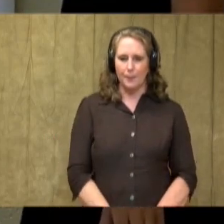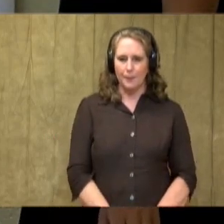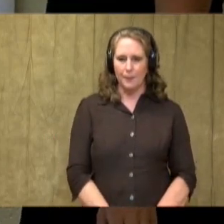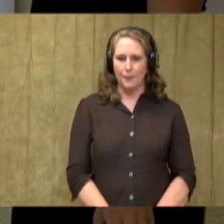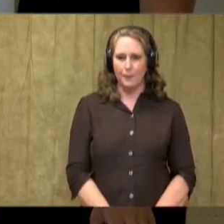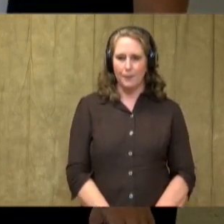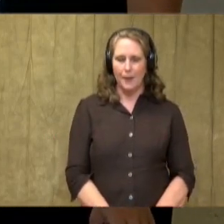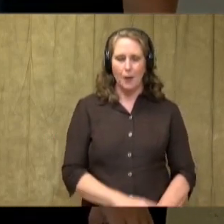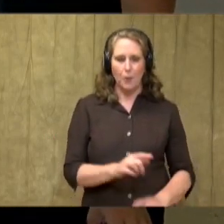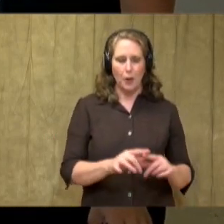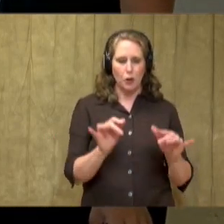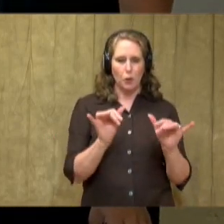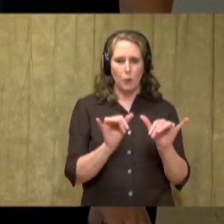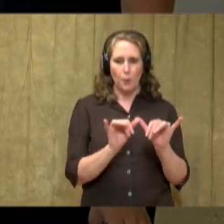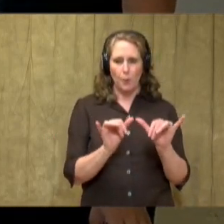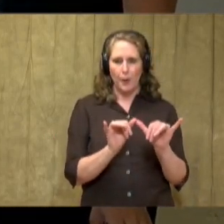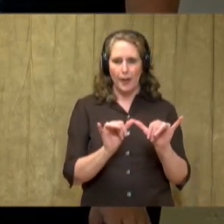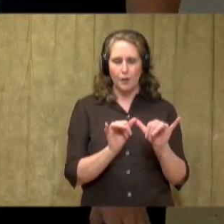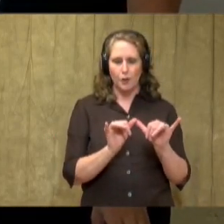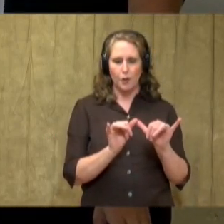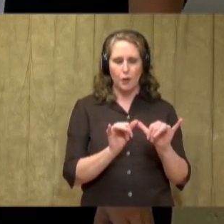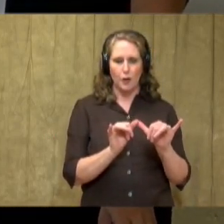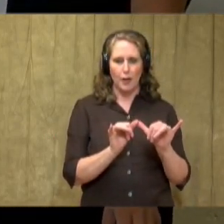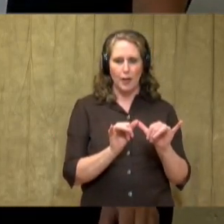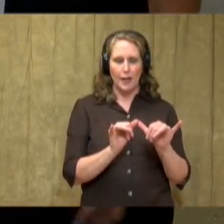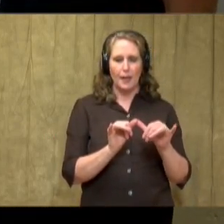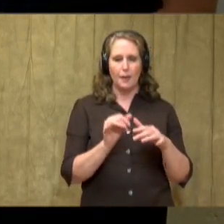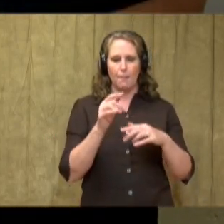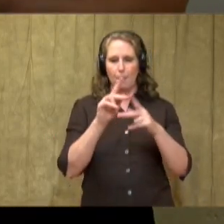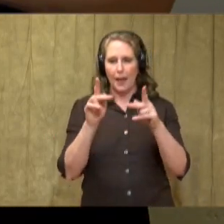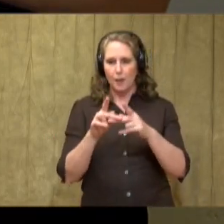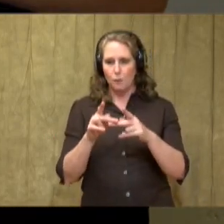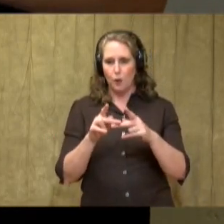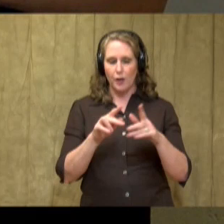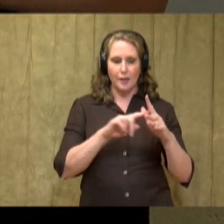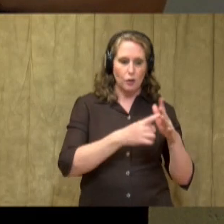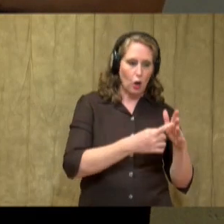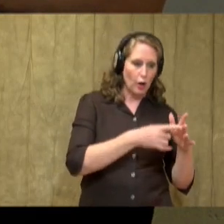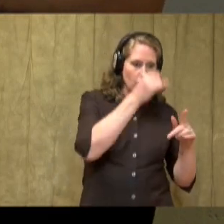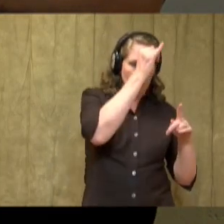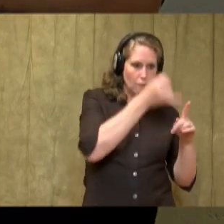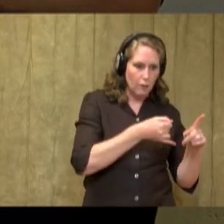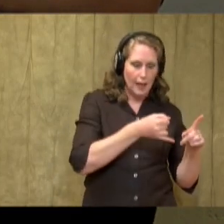When you are measuring, make sure you mark a line where it stops and where it starts.